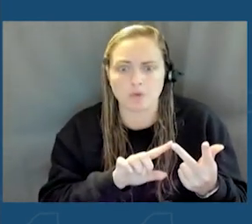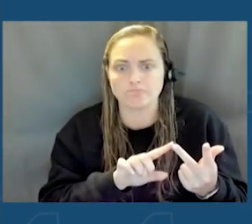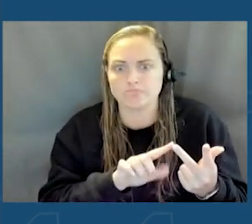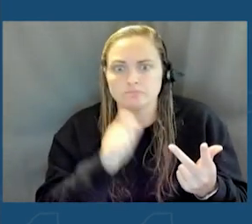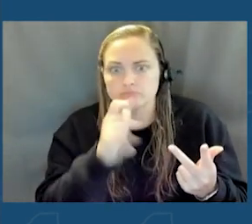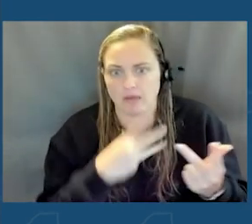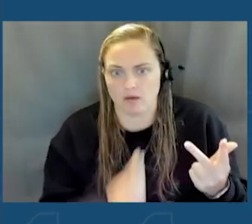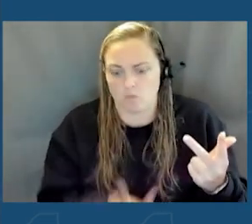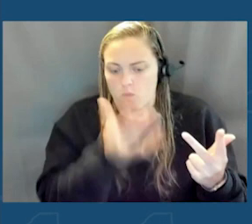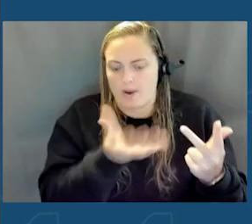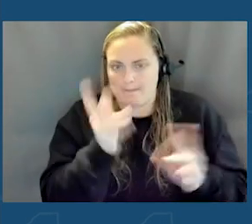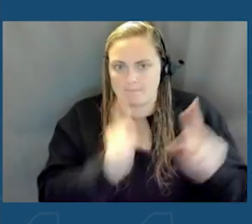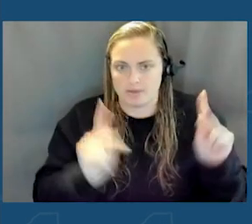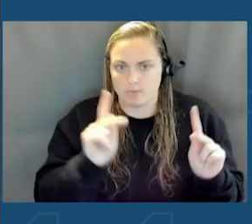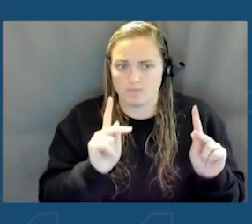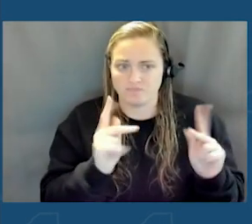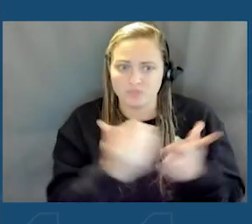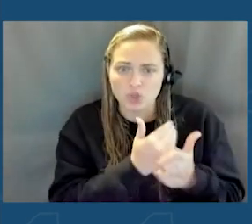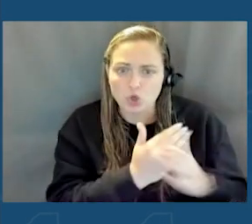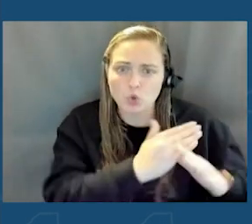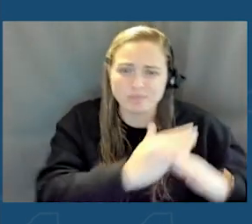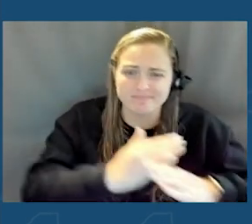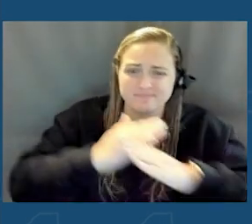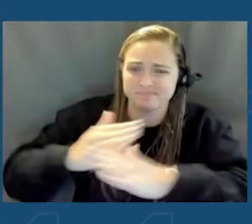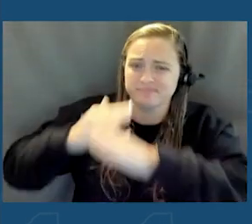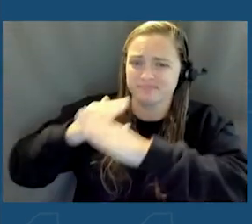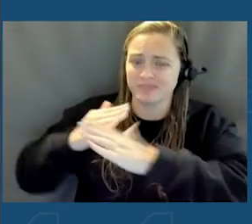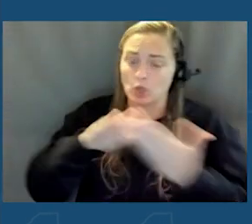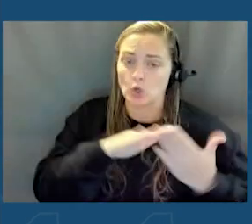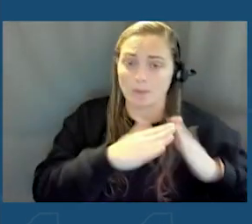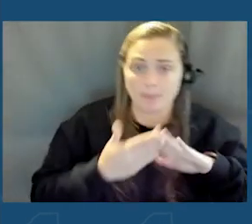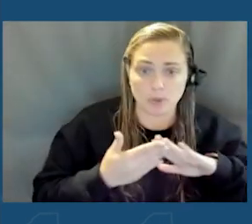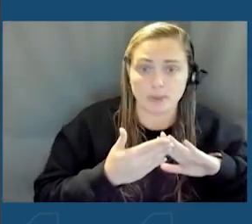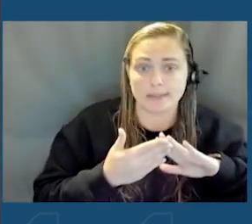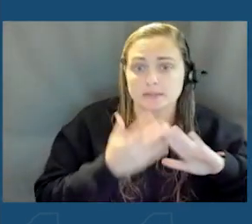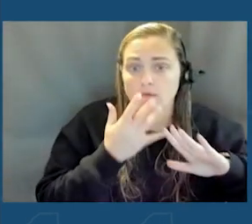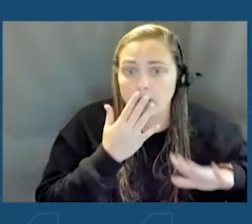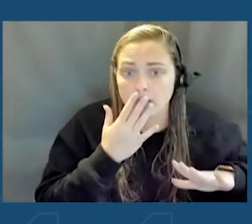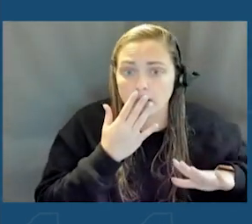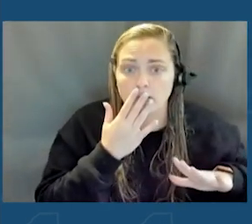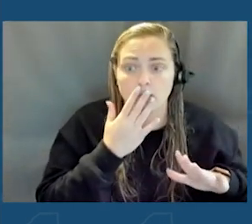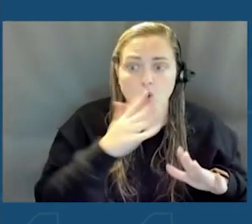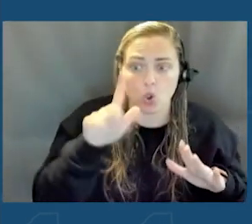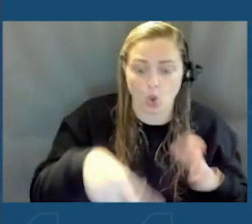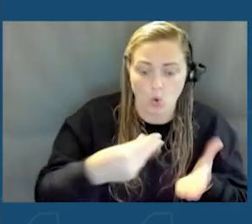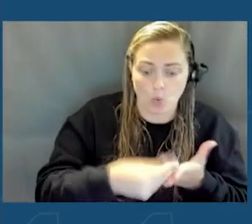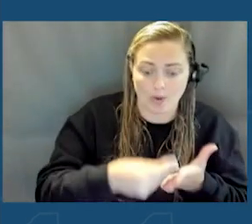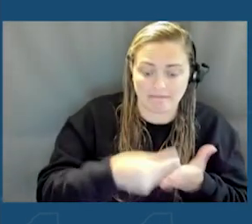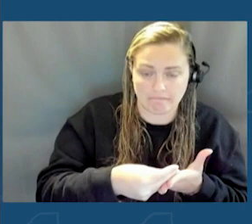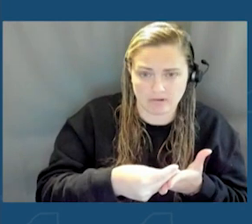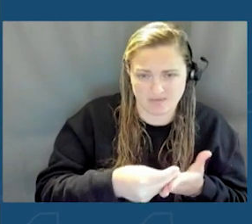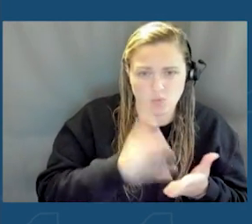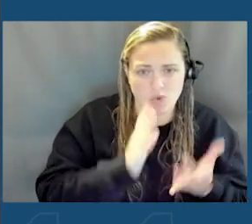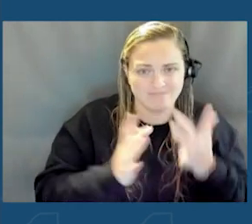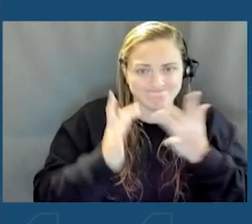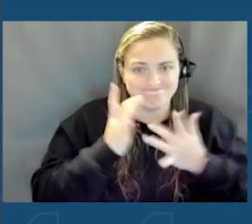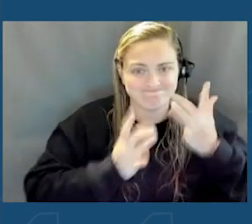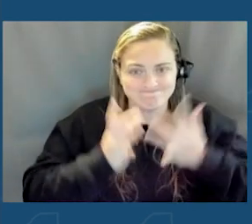new barriers will mean that communities of color and all those who are low income will